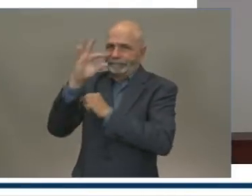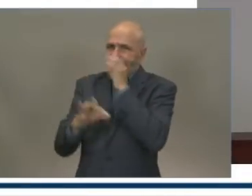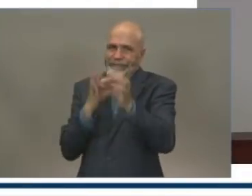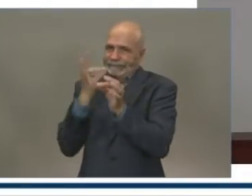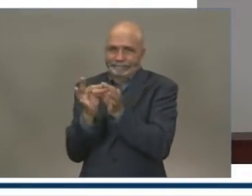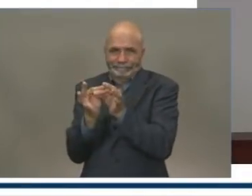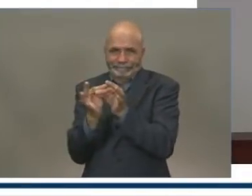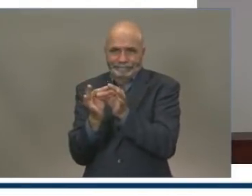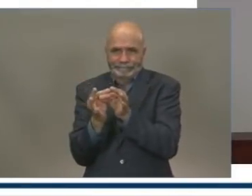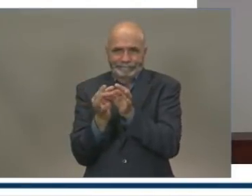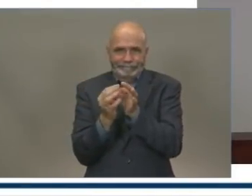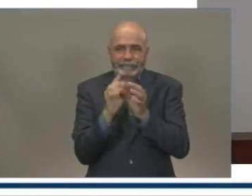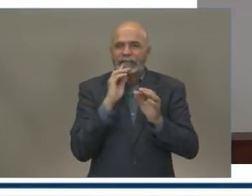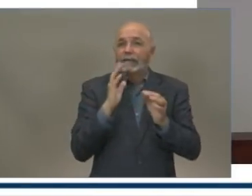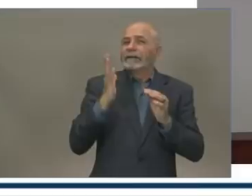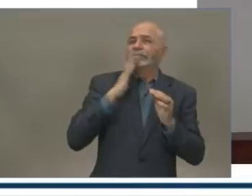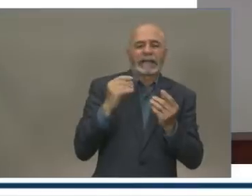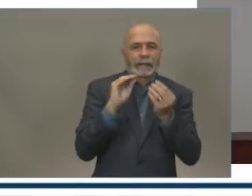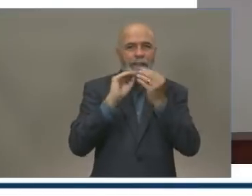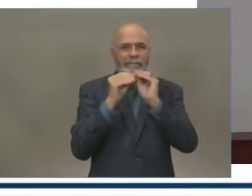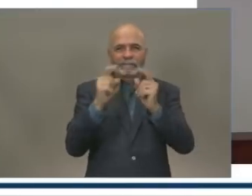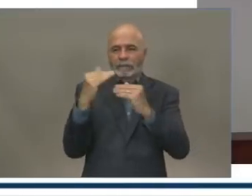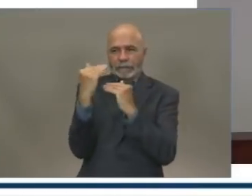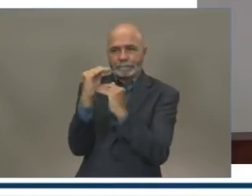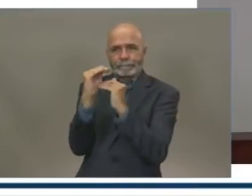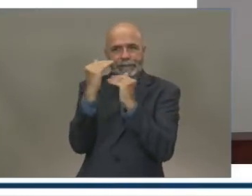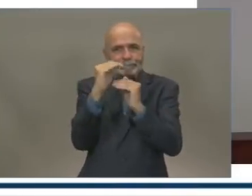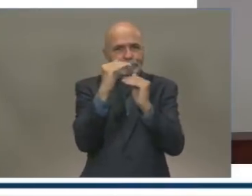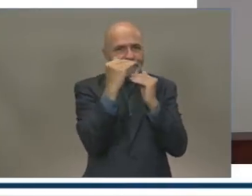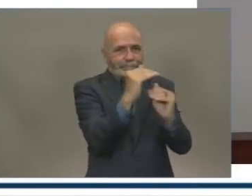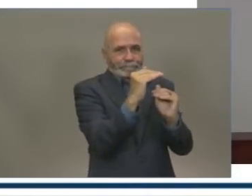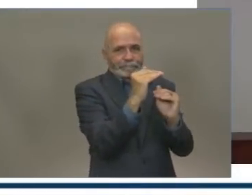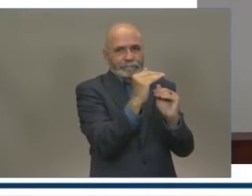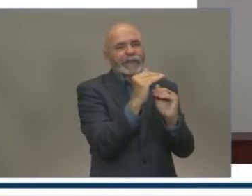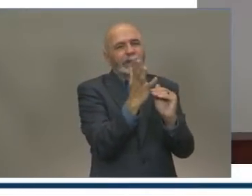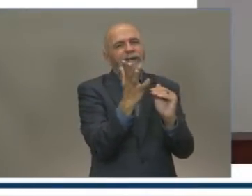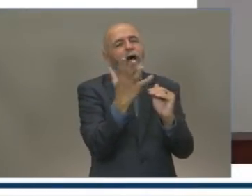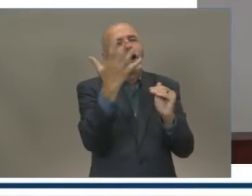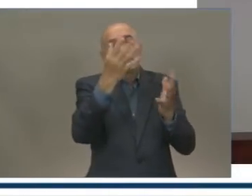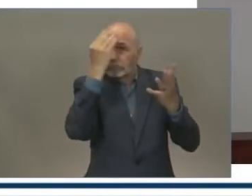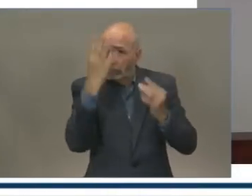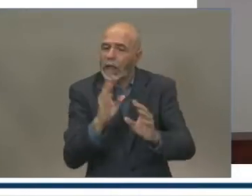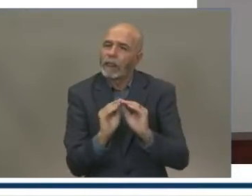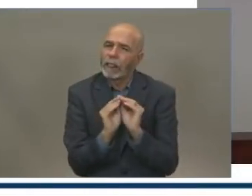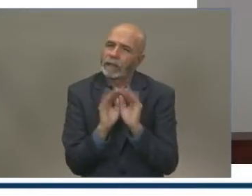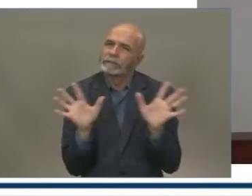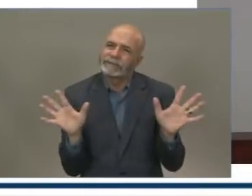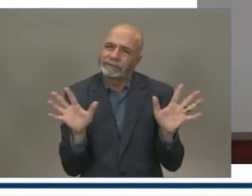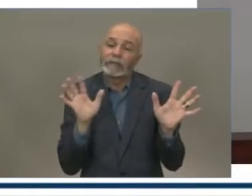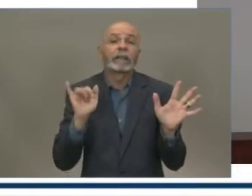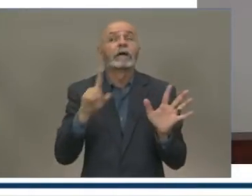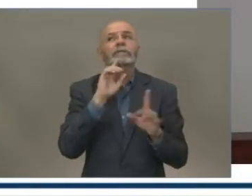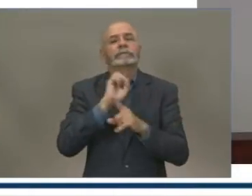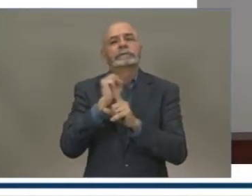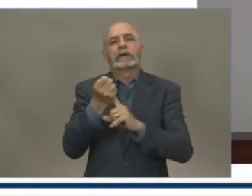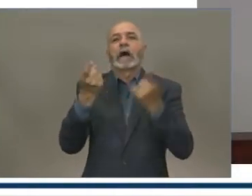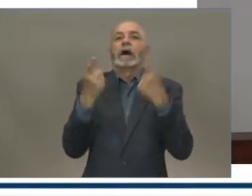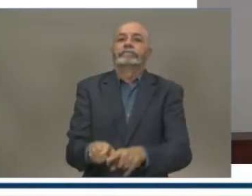stands. However, we wanted to share this information to be transparent about this evolving situation at our